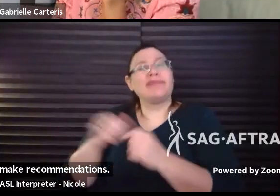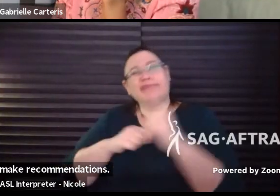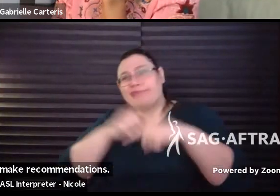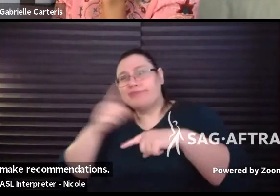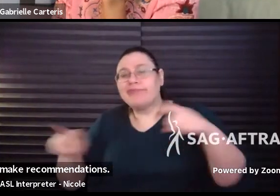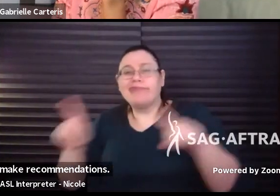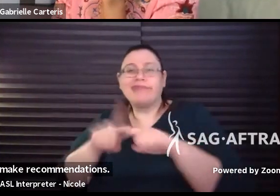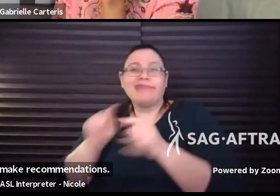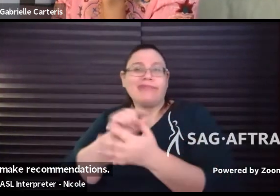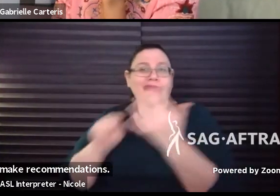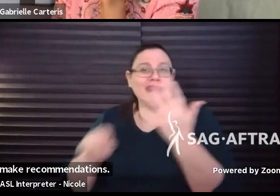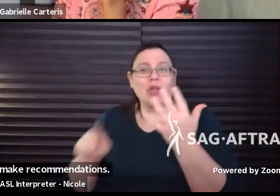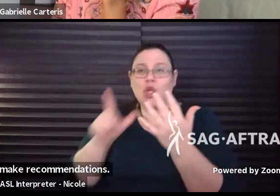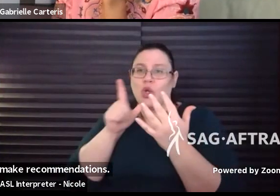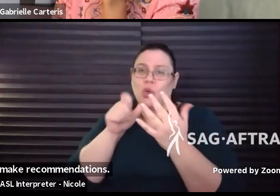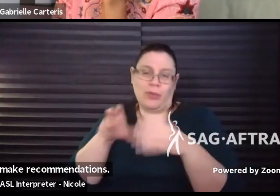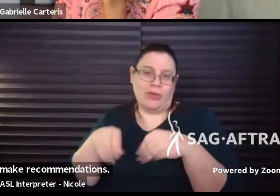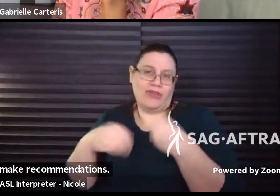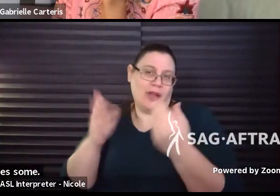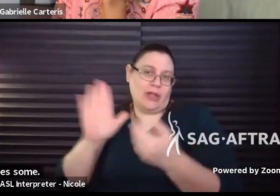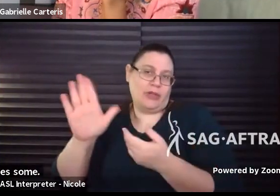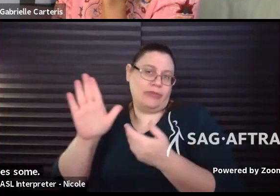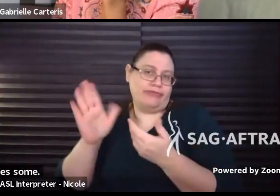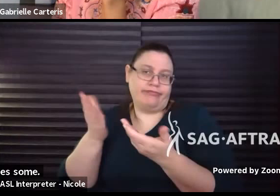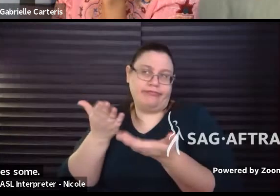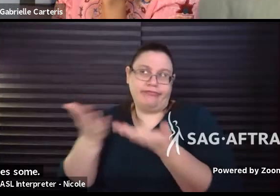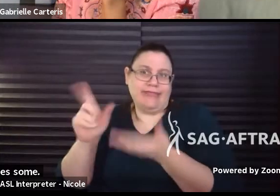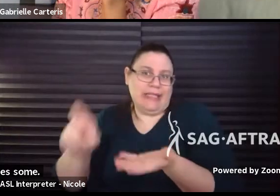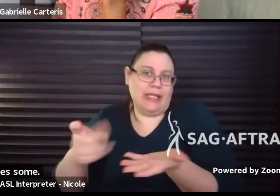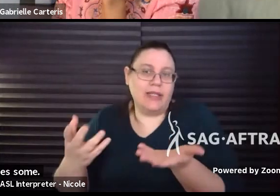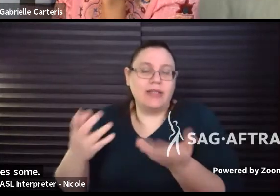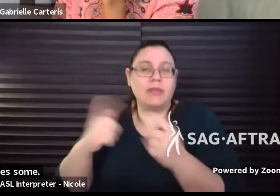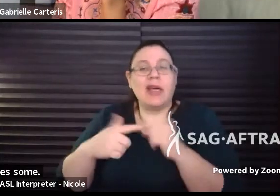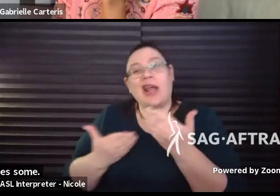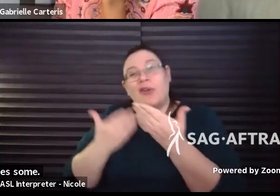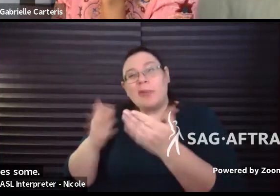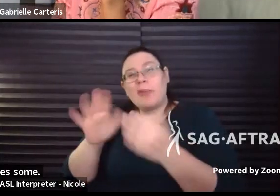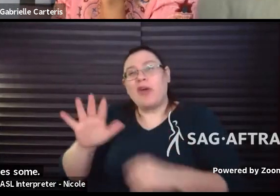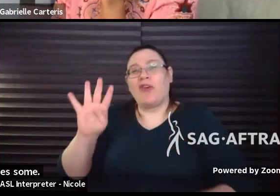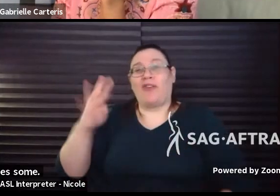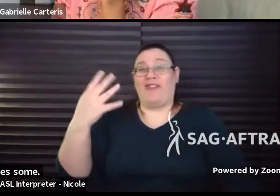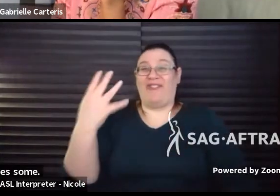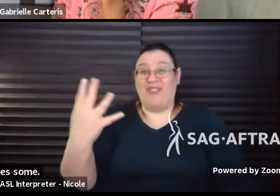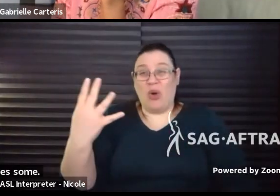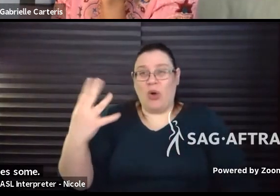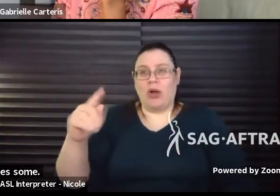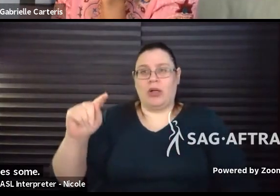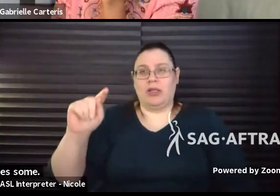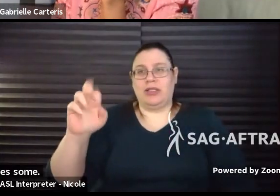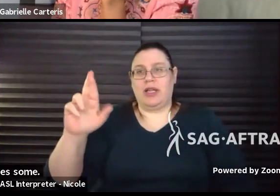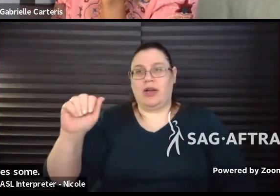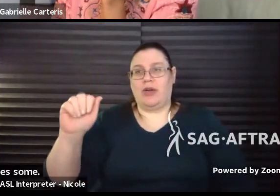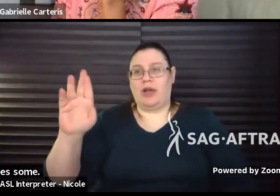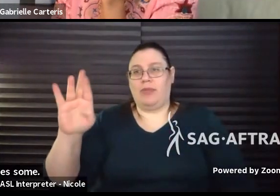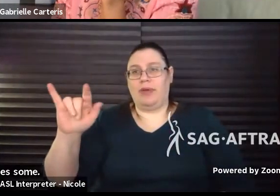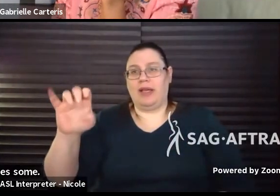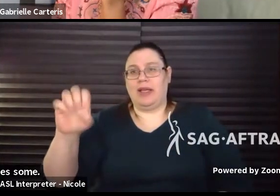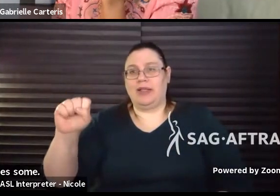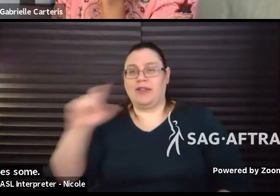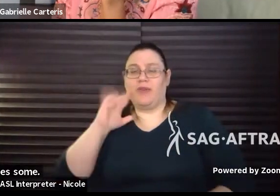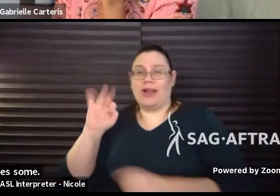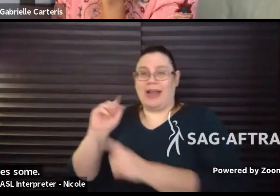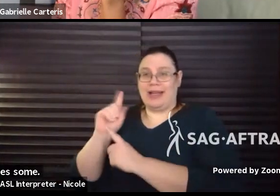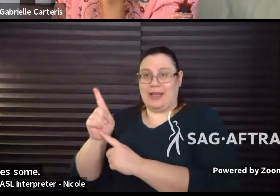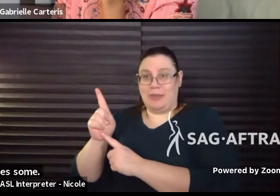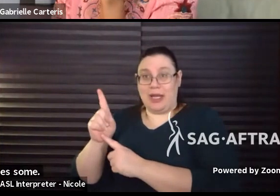that will all serve the needs, but I would recommend something about 4 terabytes in size if you want to do a 90-minute feature and you want all the